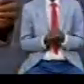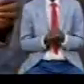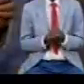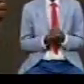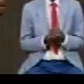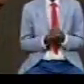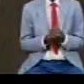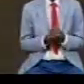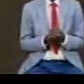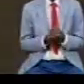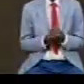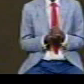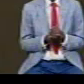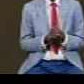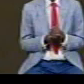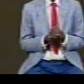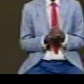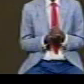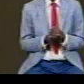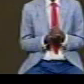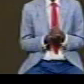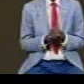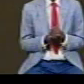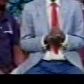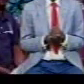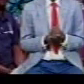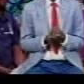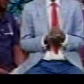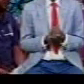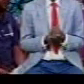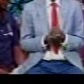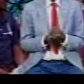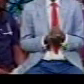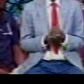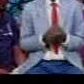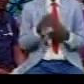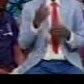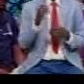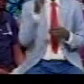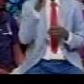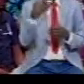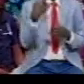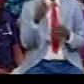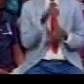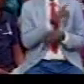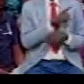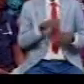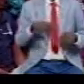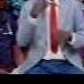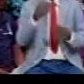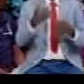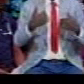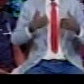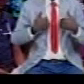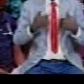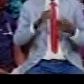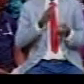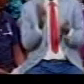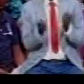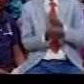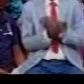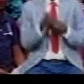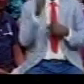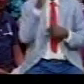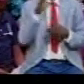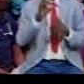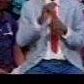The Lord that has changed her situation, made it possible for her to be able to at least speak now. He has